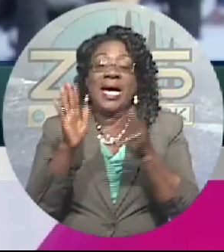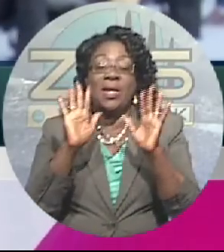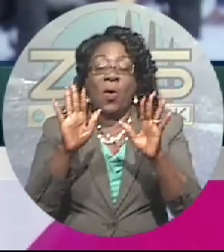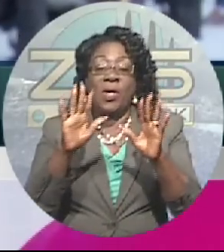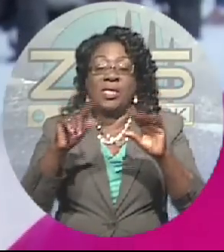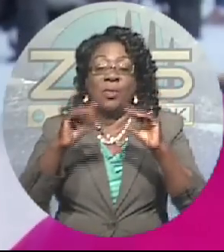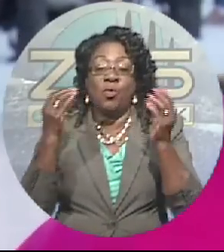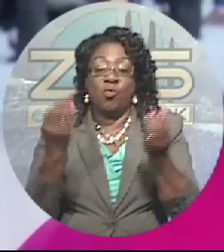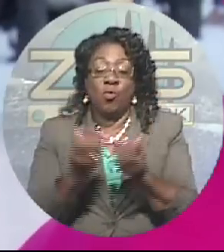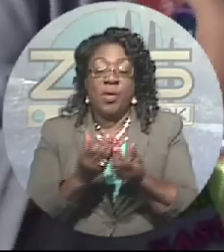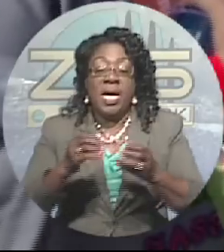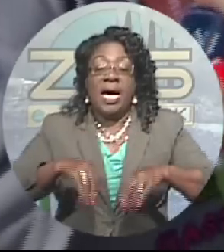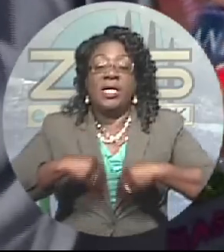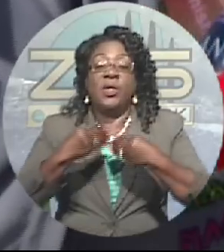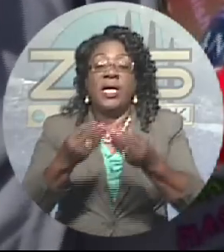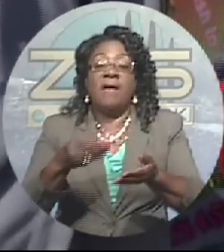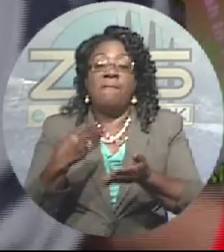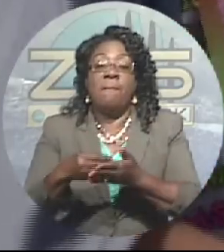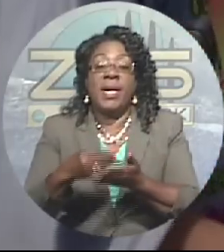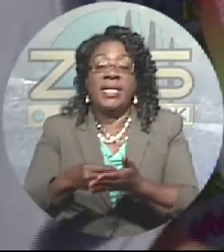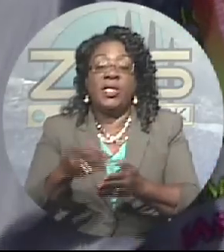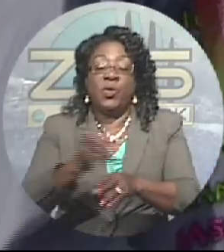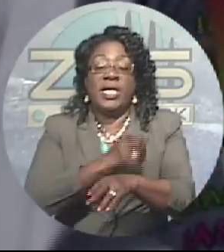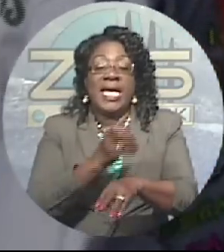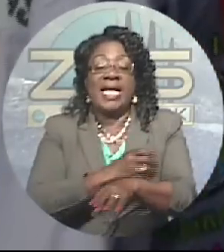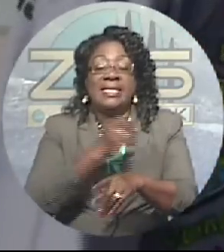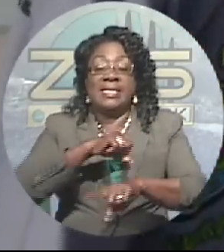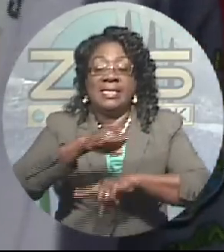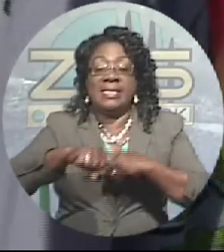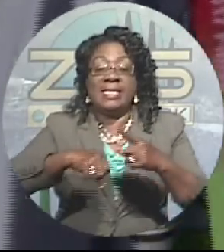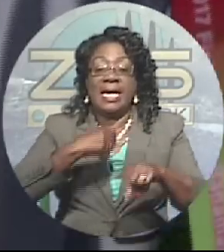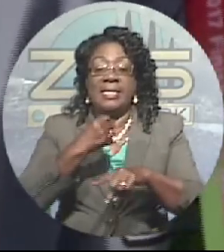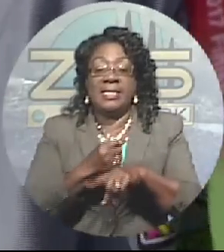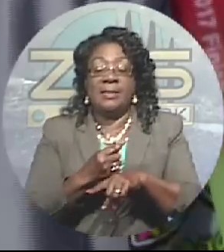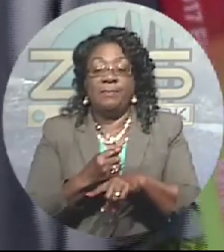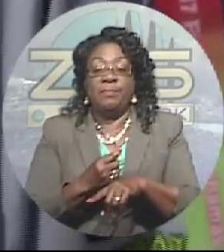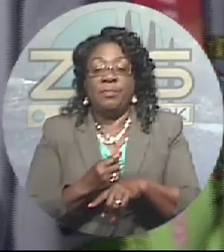give back to the Cancer Society. These guys are really tough, so for them to come out and run a mile